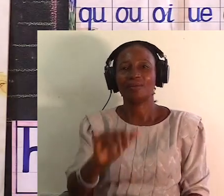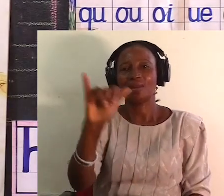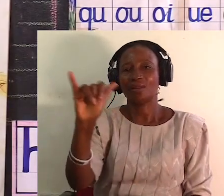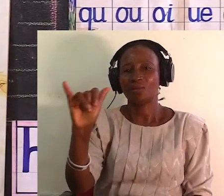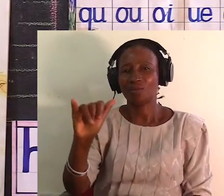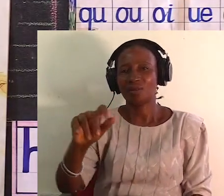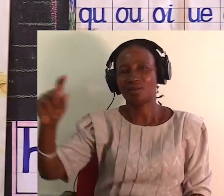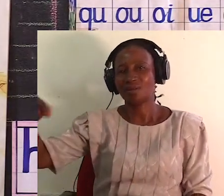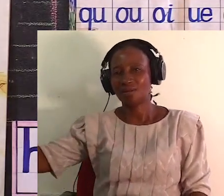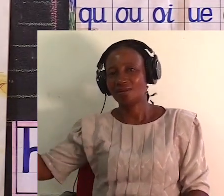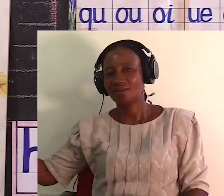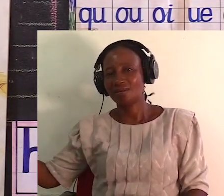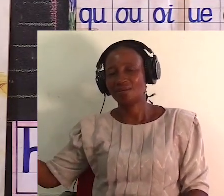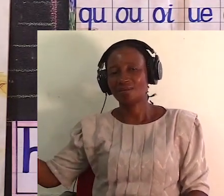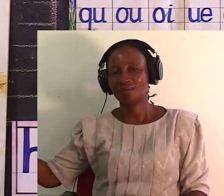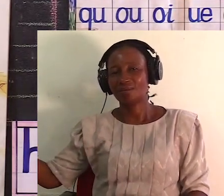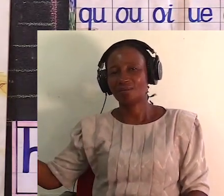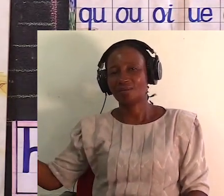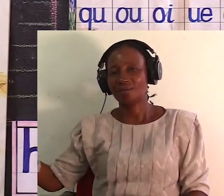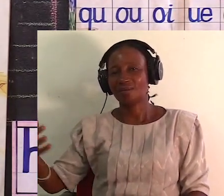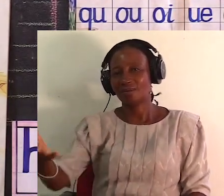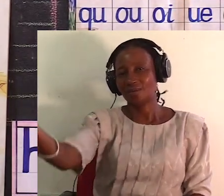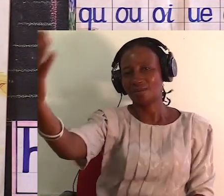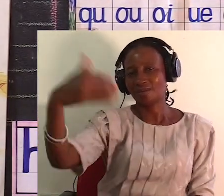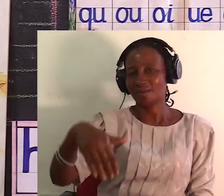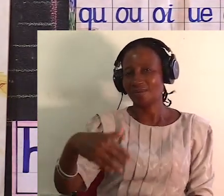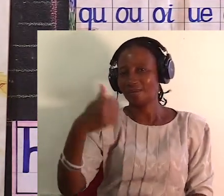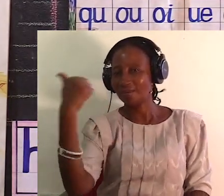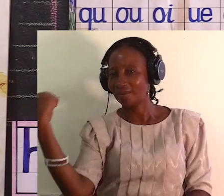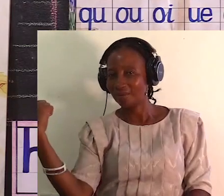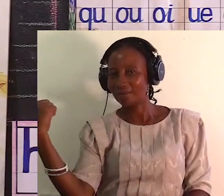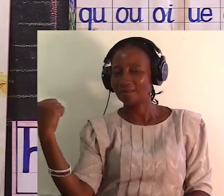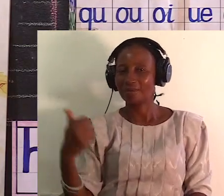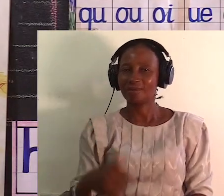which sound came out